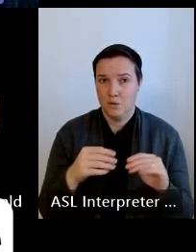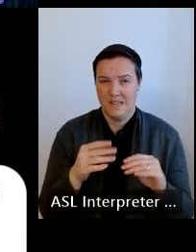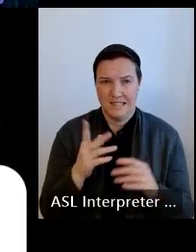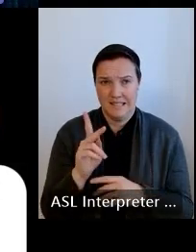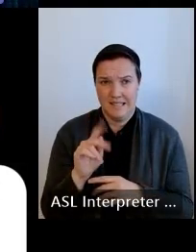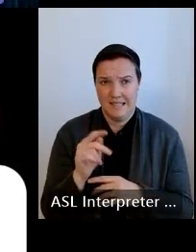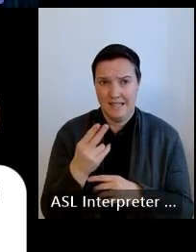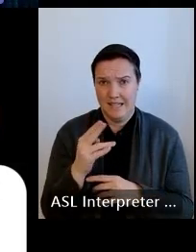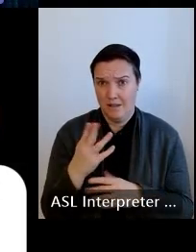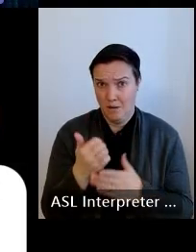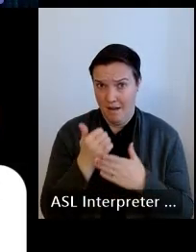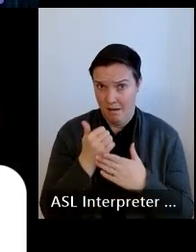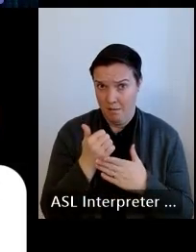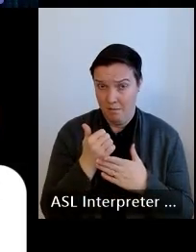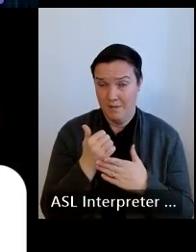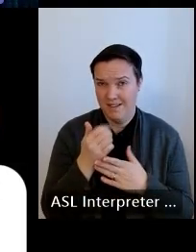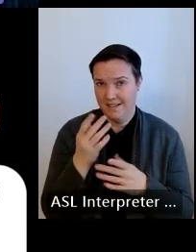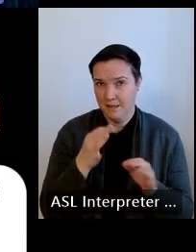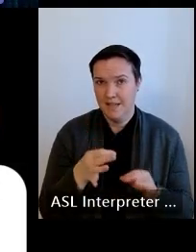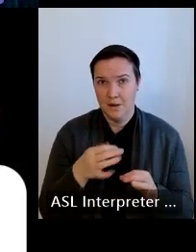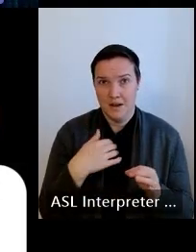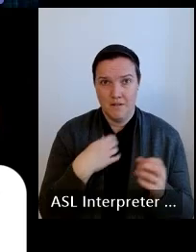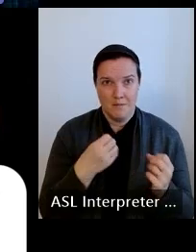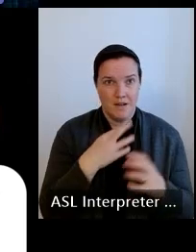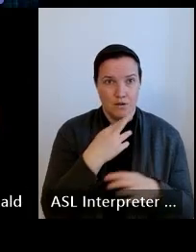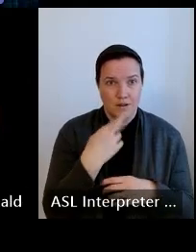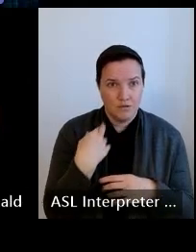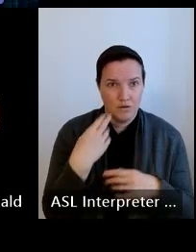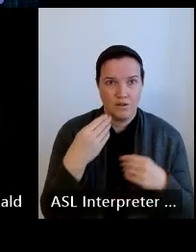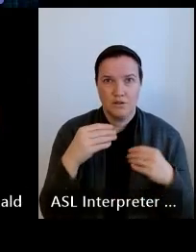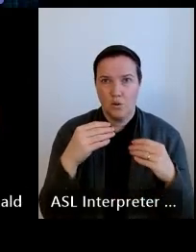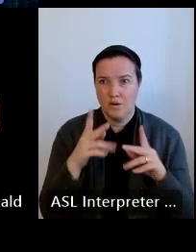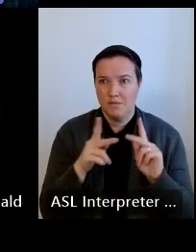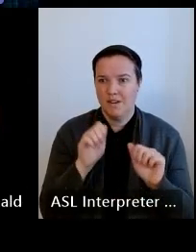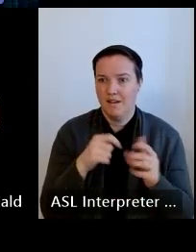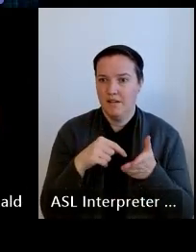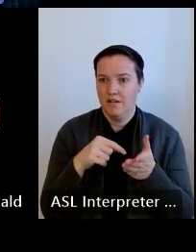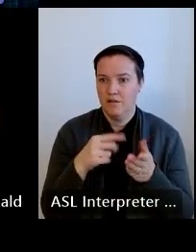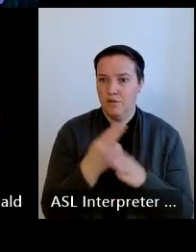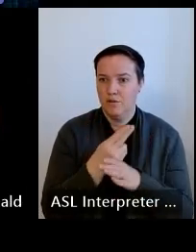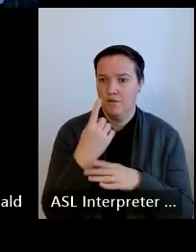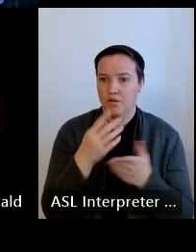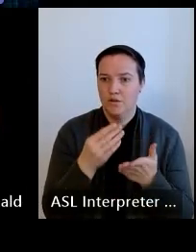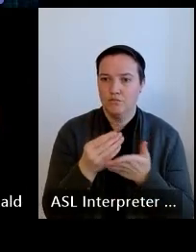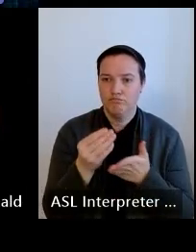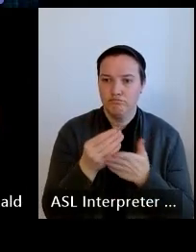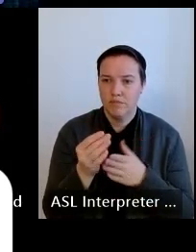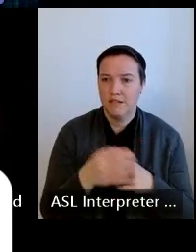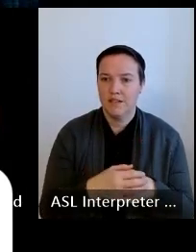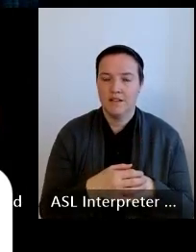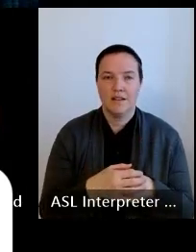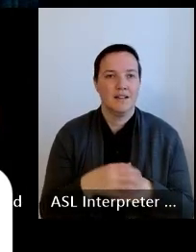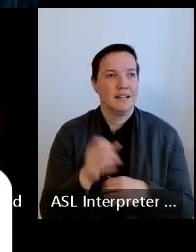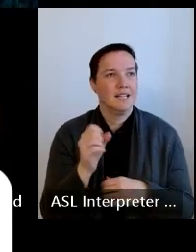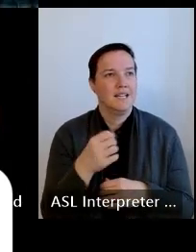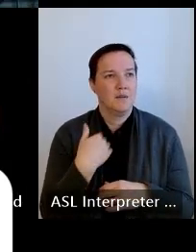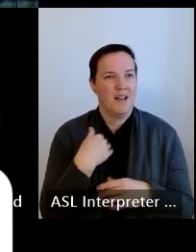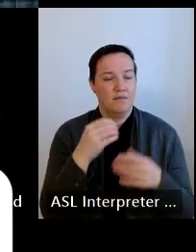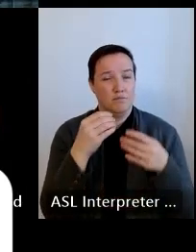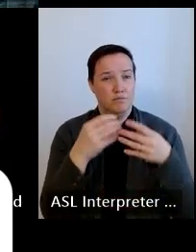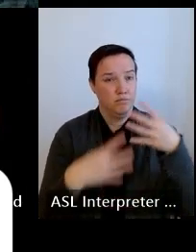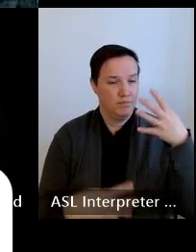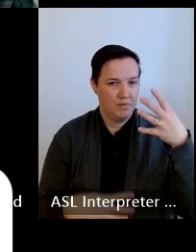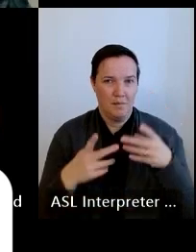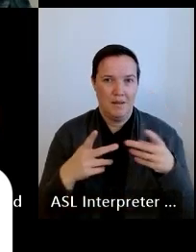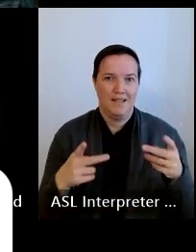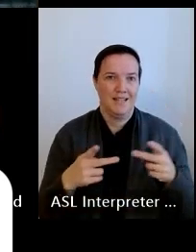one, restaurants and different retailers and stuff that people can use this $250 for. Yeah, there's a wide variety of places